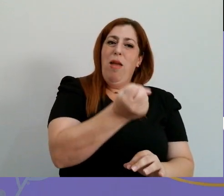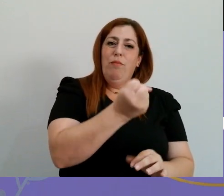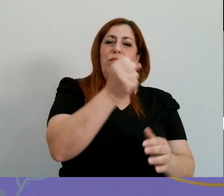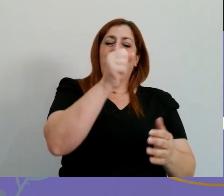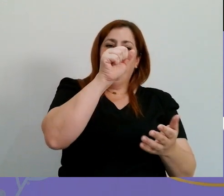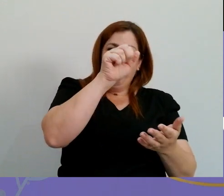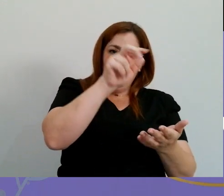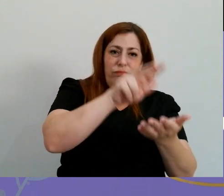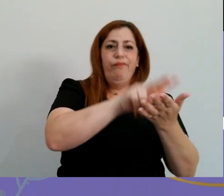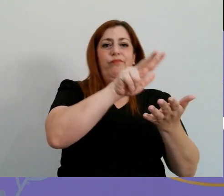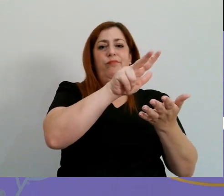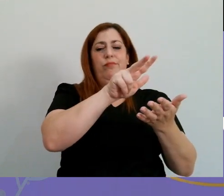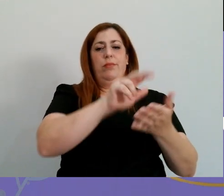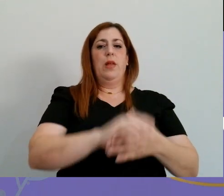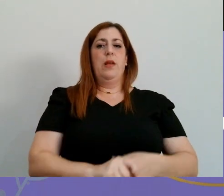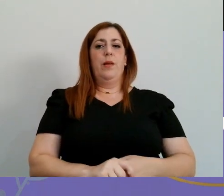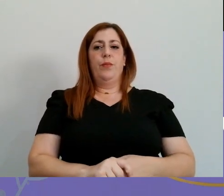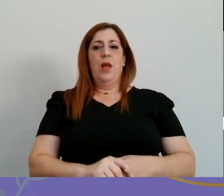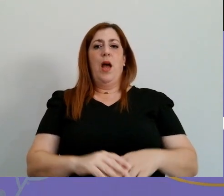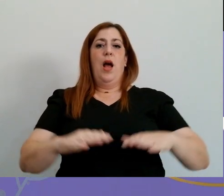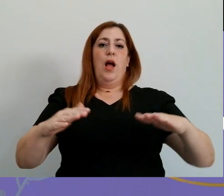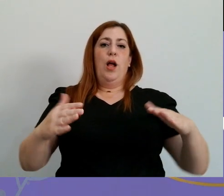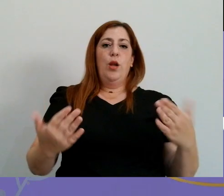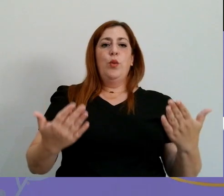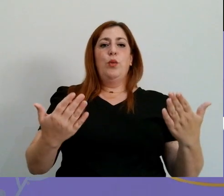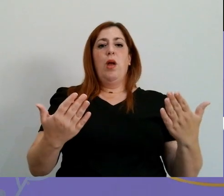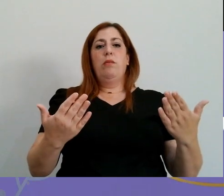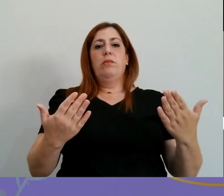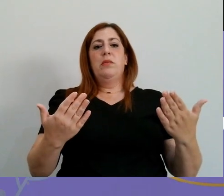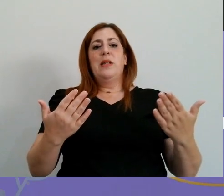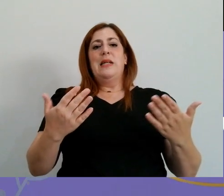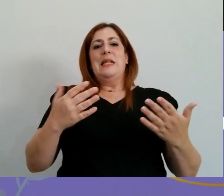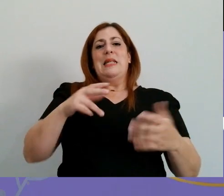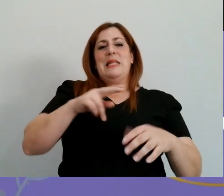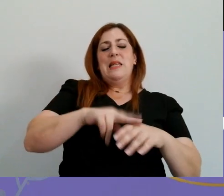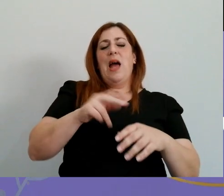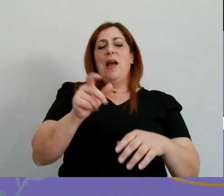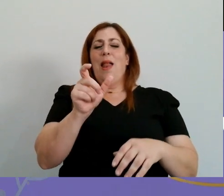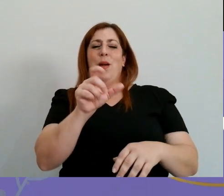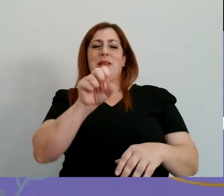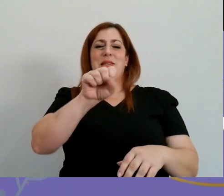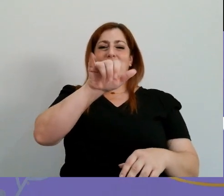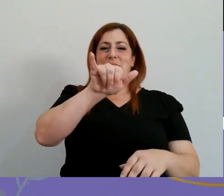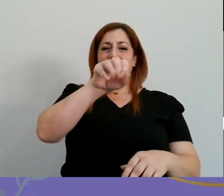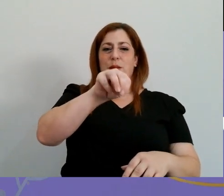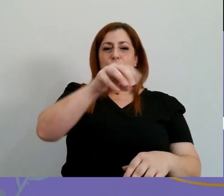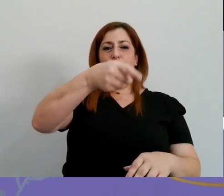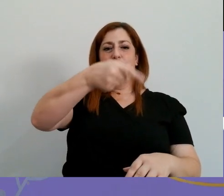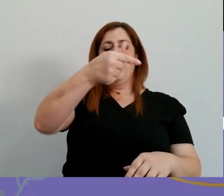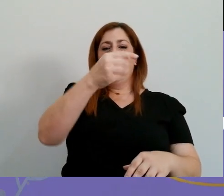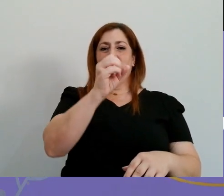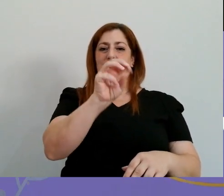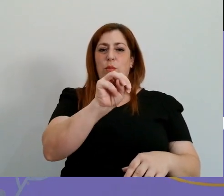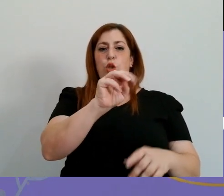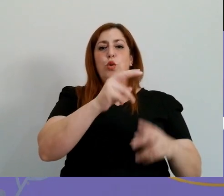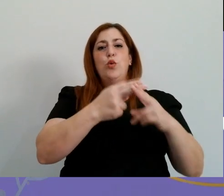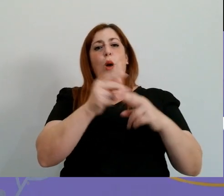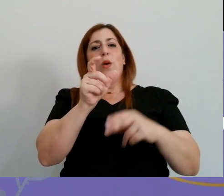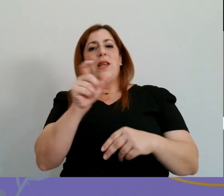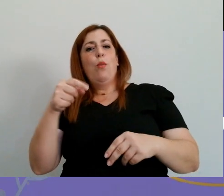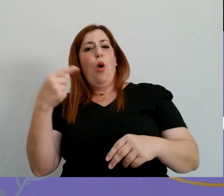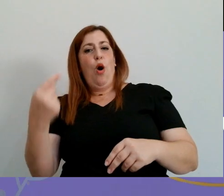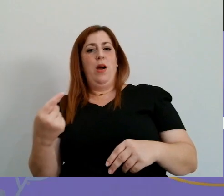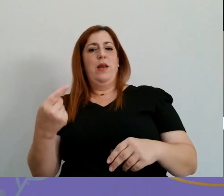again, instead of symptom, disorder, deficit, you can try using trait, disability, or difference. And now we can move